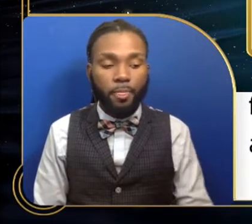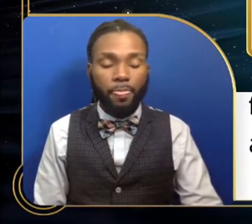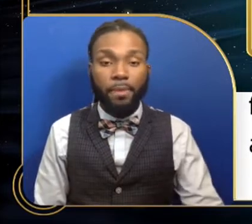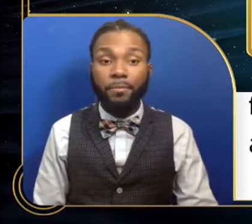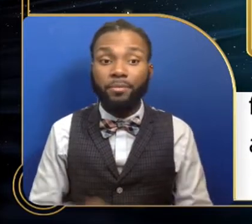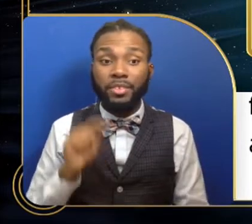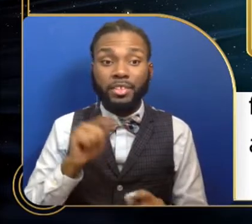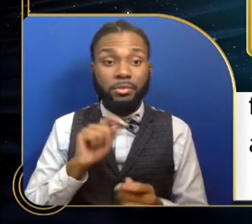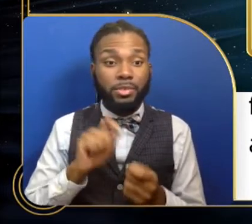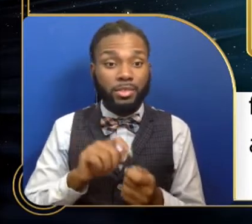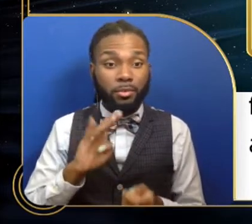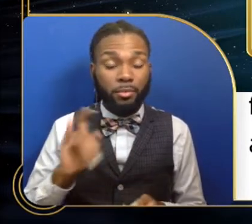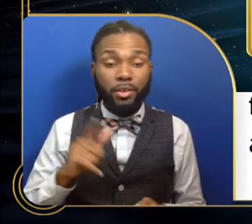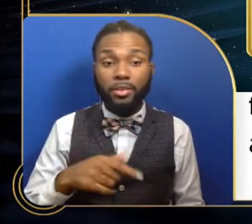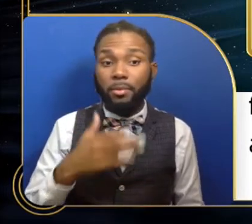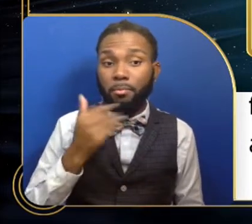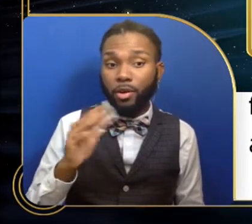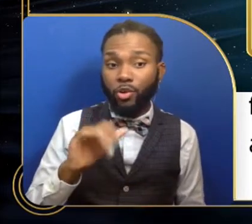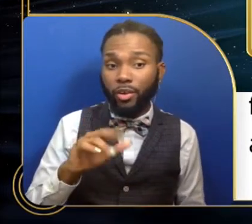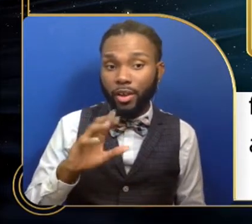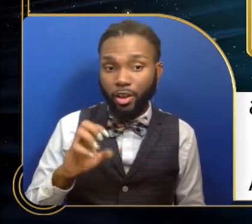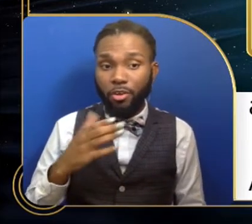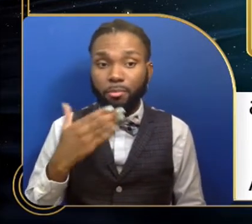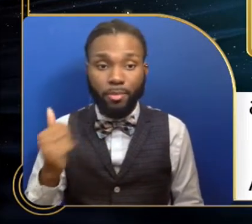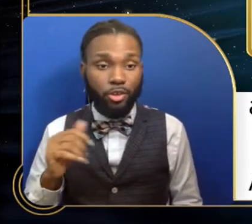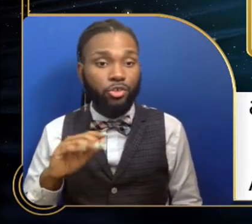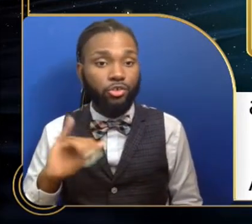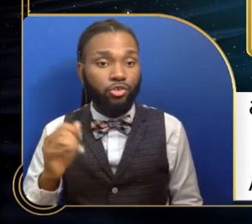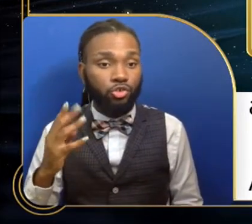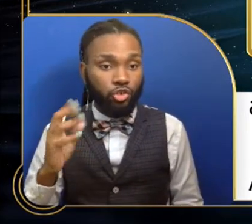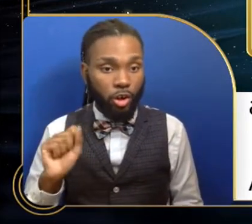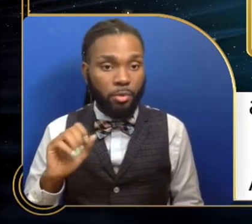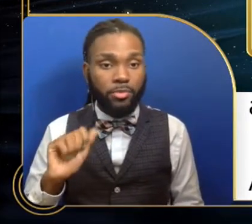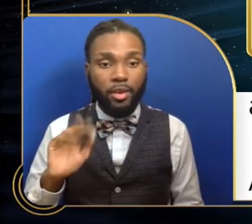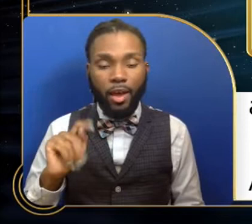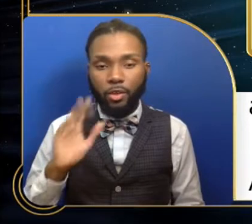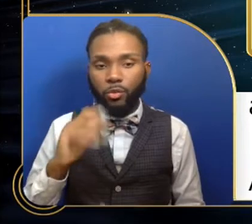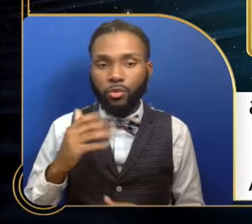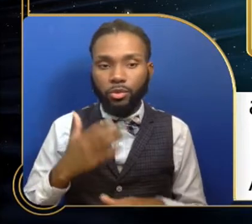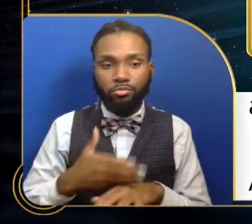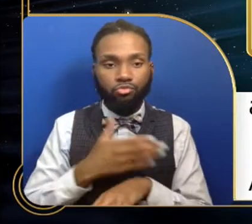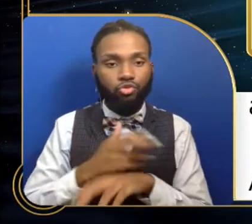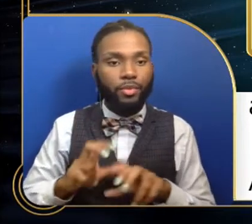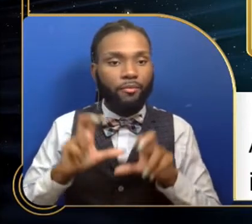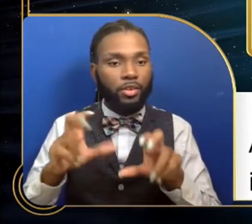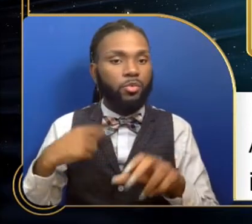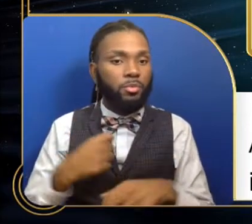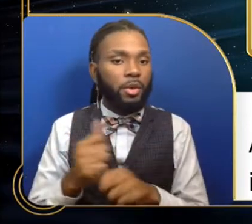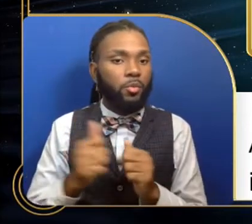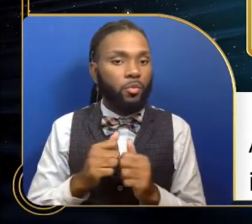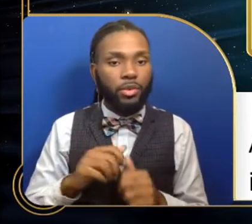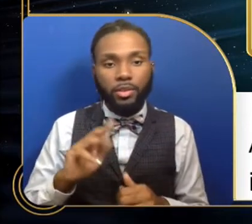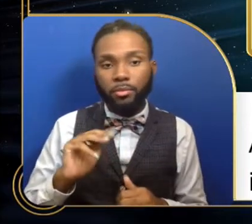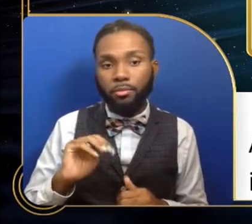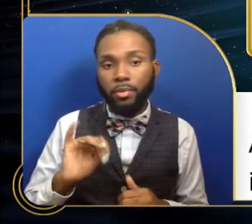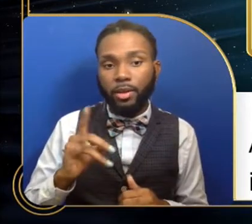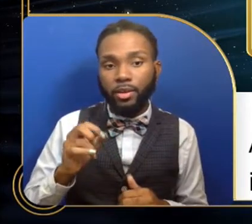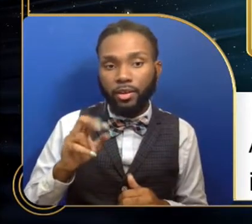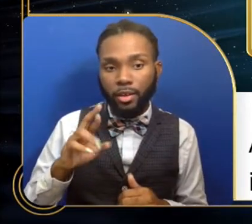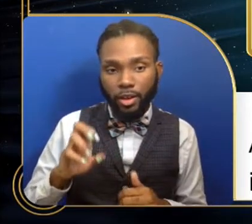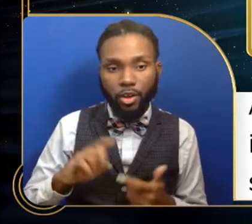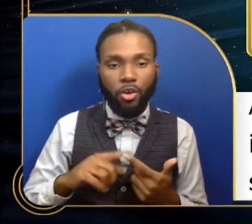Care, Better Jobs Act, would increase the investment that we make in Medicaid for home and community-based